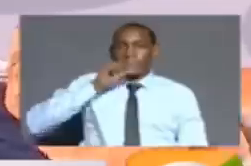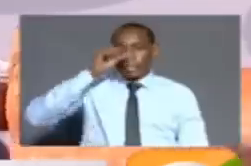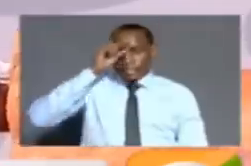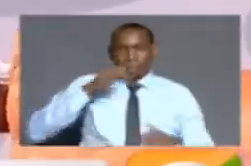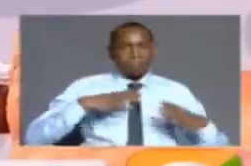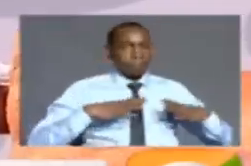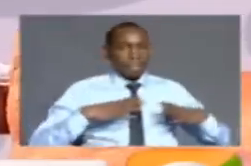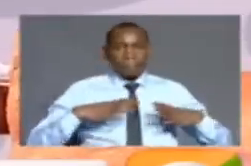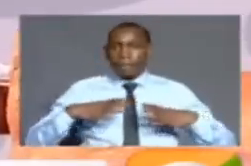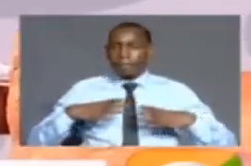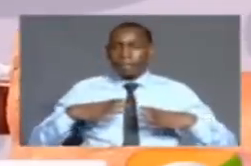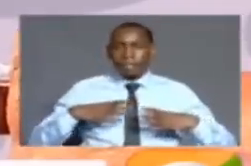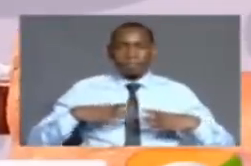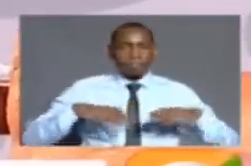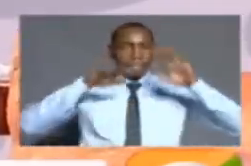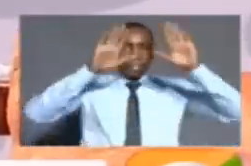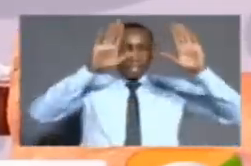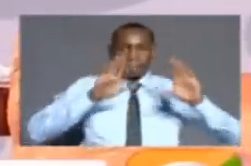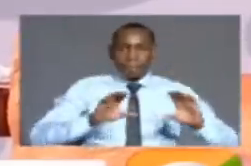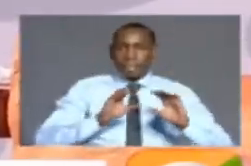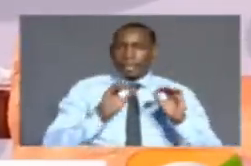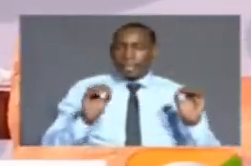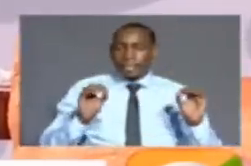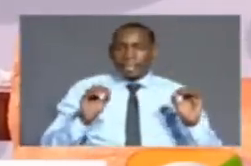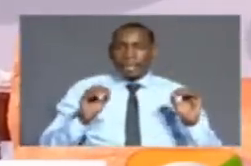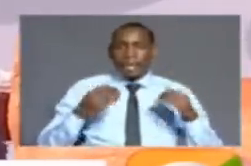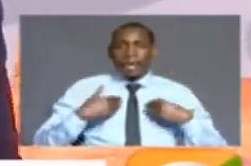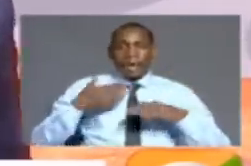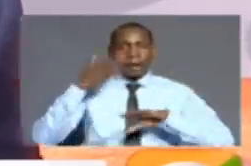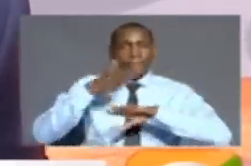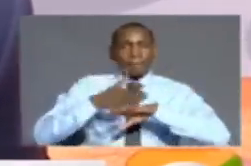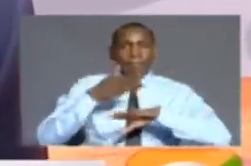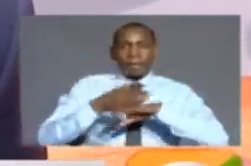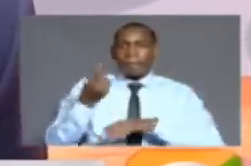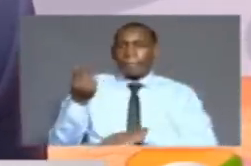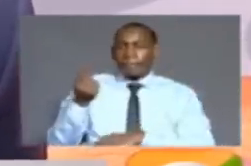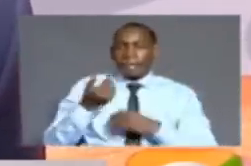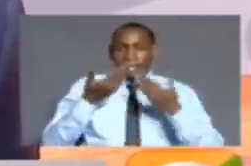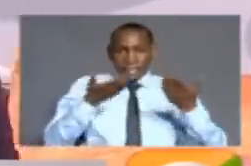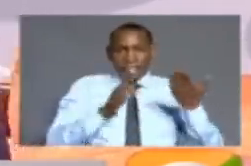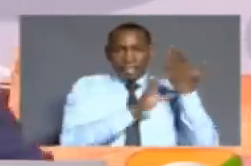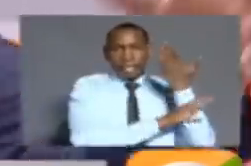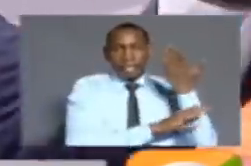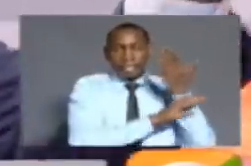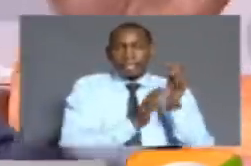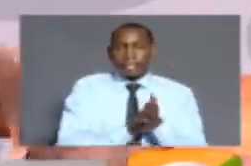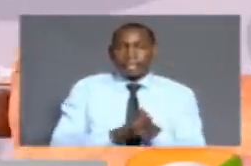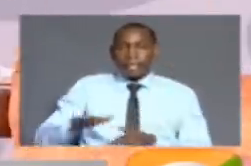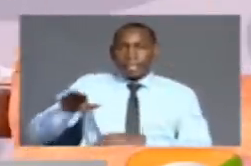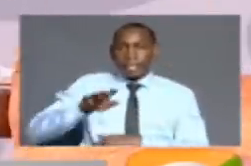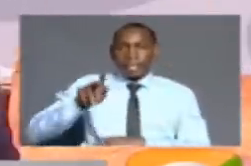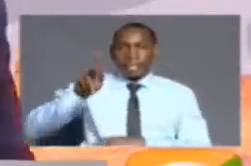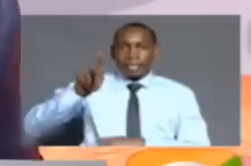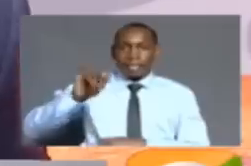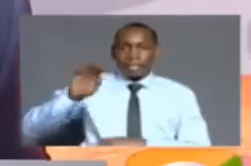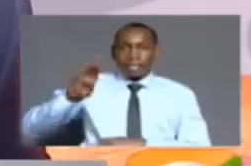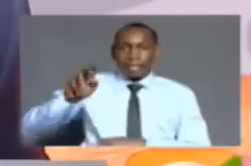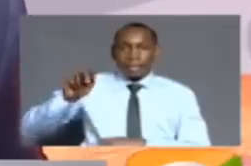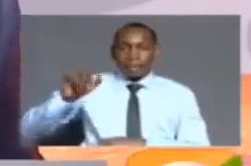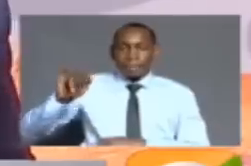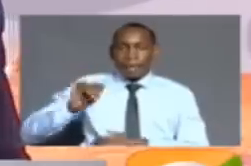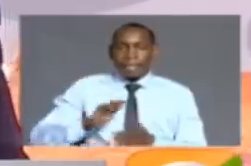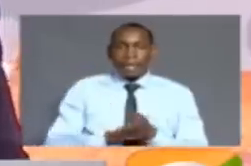bragging about it will not help us. No. There's a lot of fake currencies in this country. In Kilimani around here, there's a lot of fake currency.